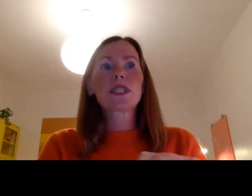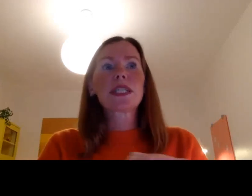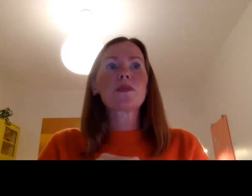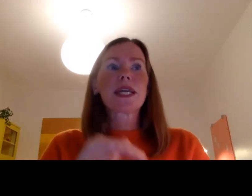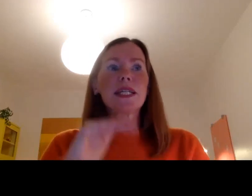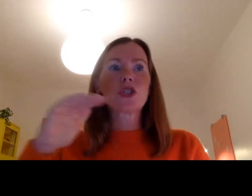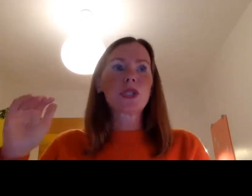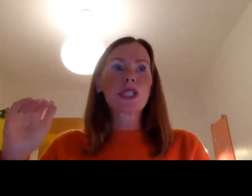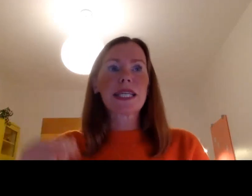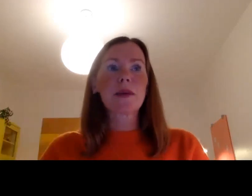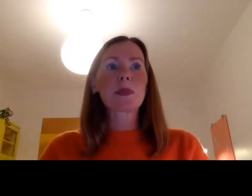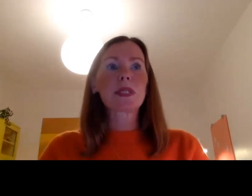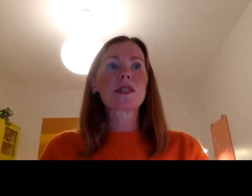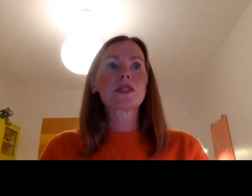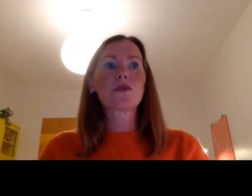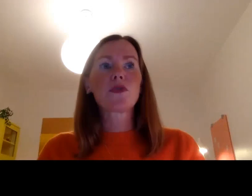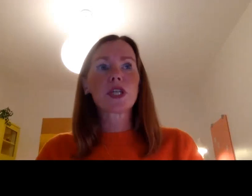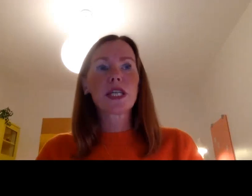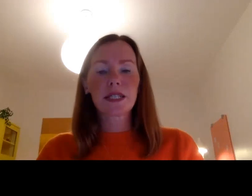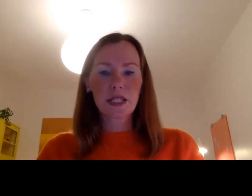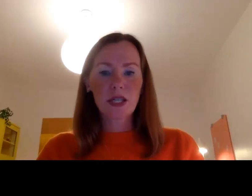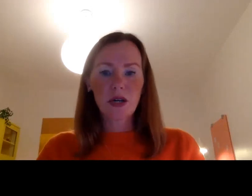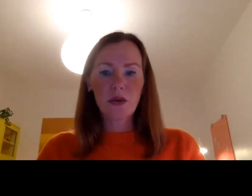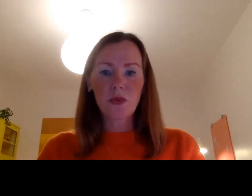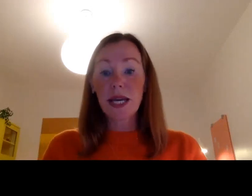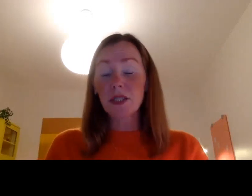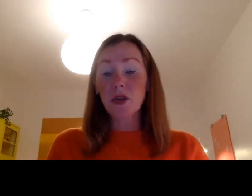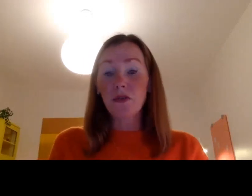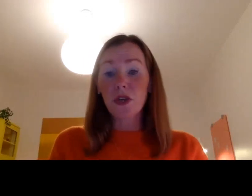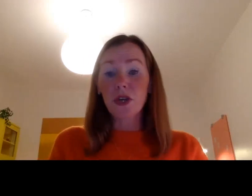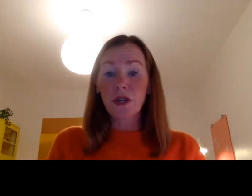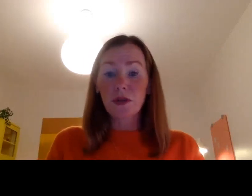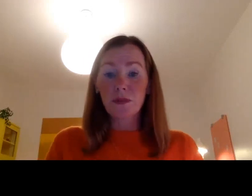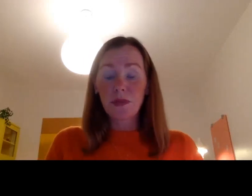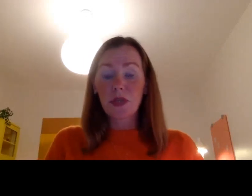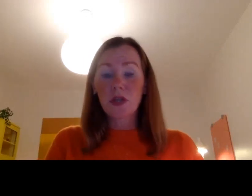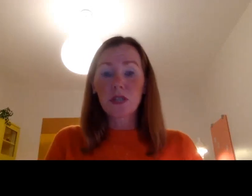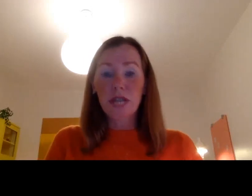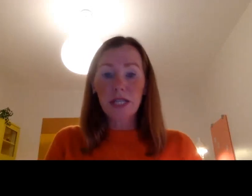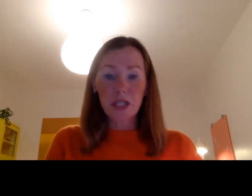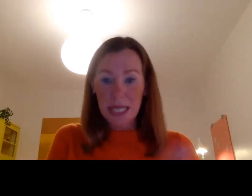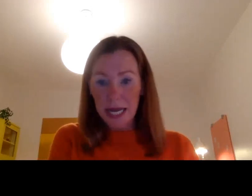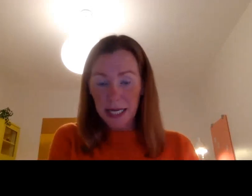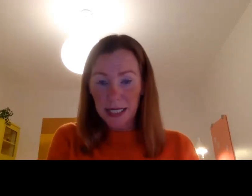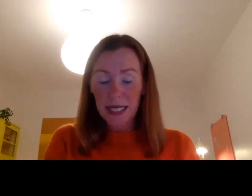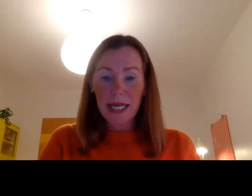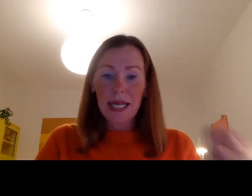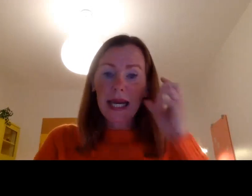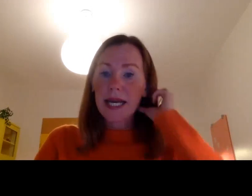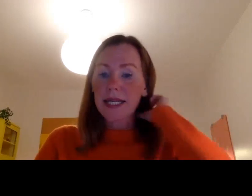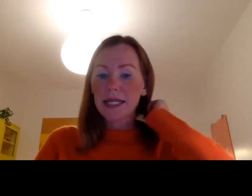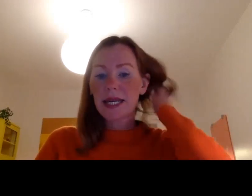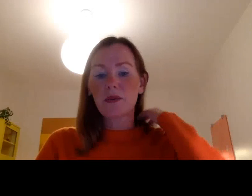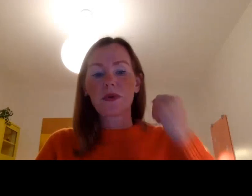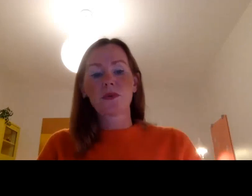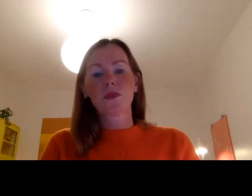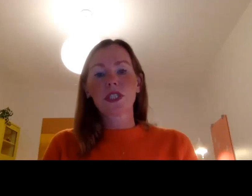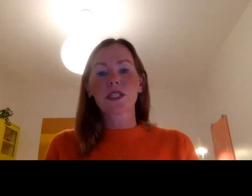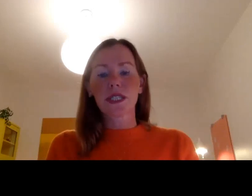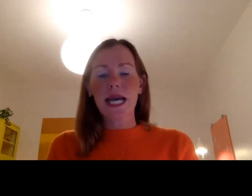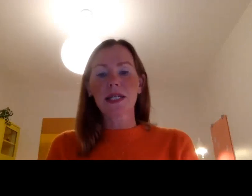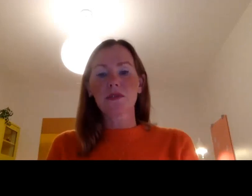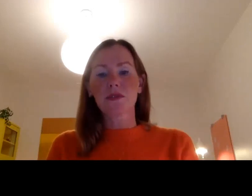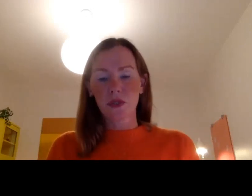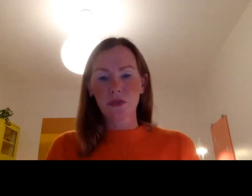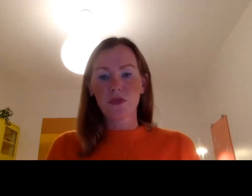it was in a way in two steps. So 4 years ago, we cut off the contractor side, and we